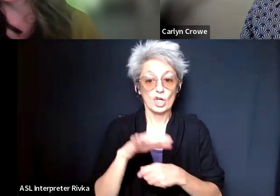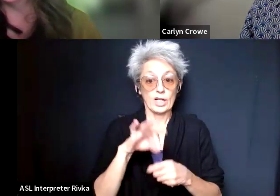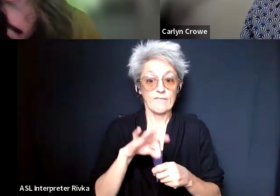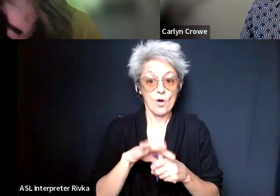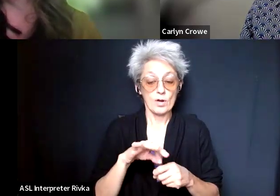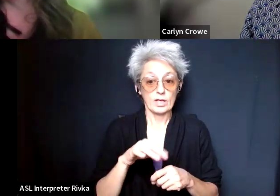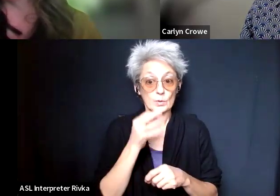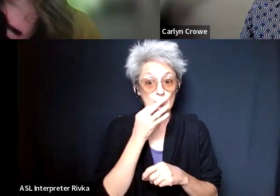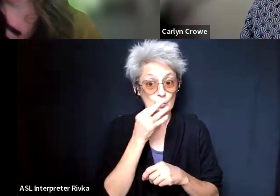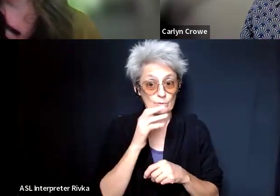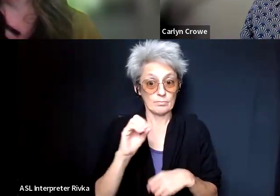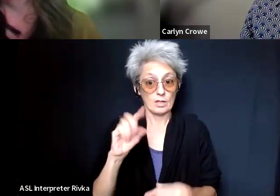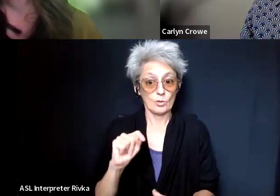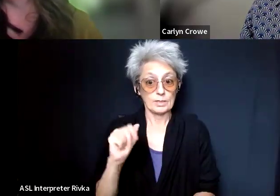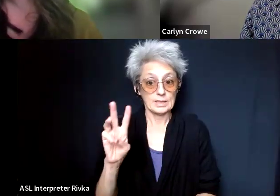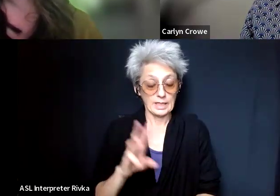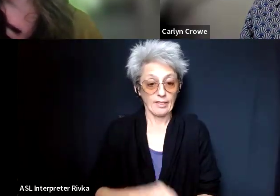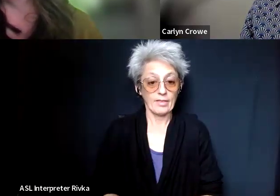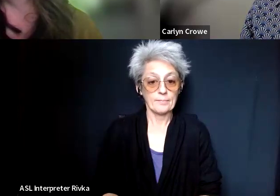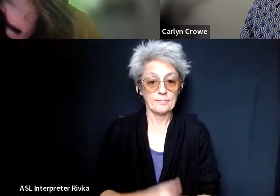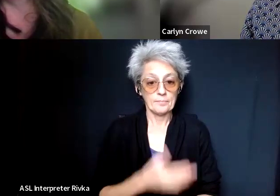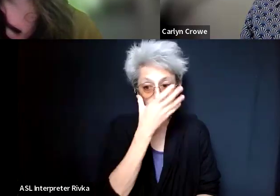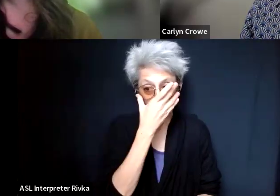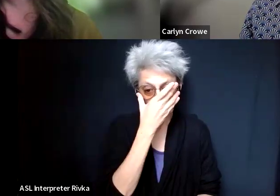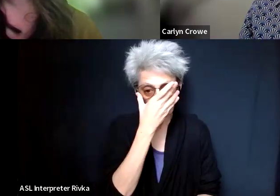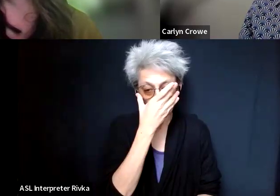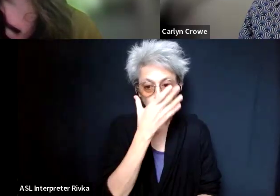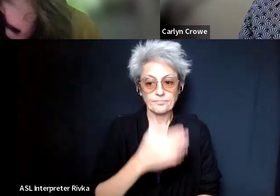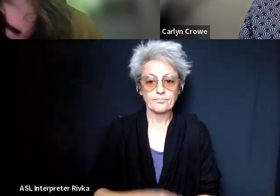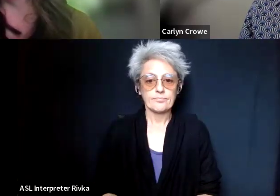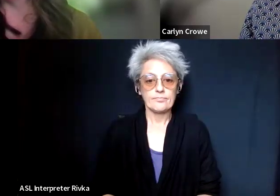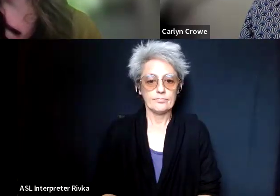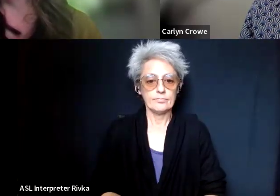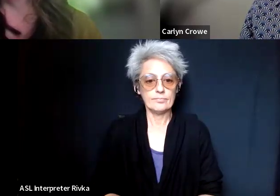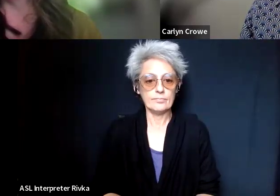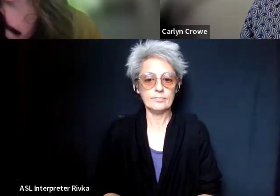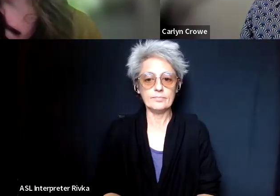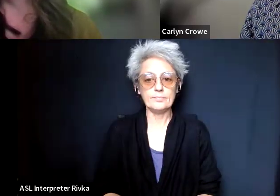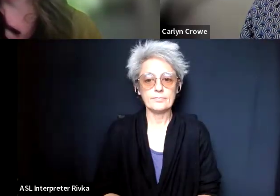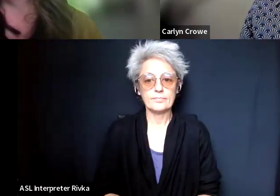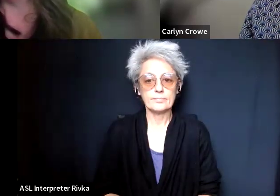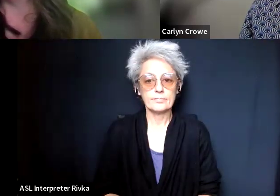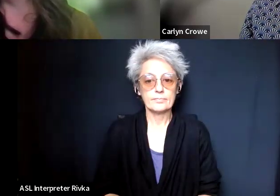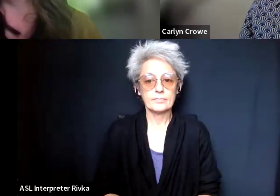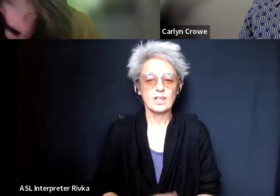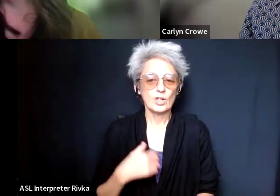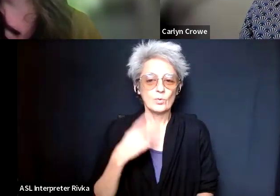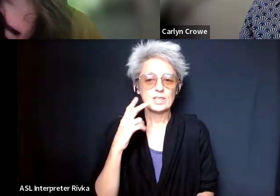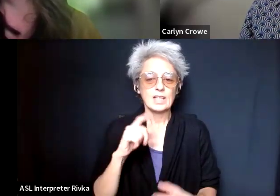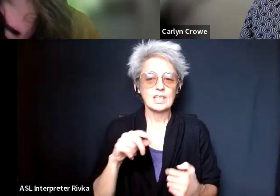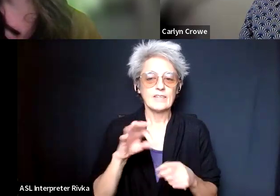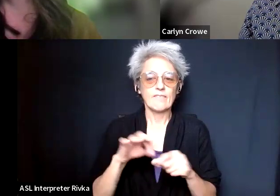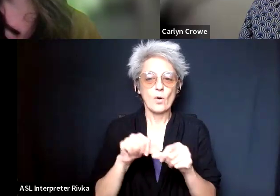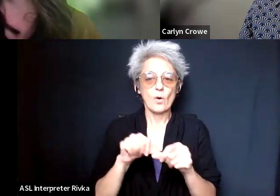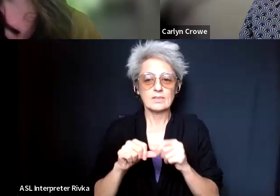the corner on October 16th. That's when you might see satellite voting sites pop up